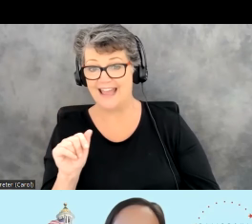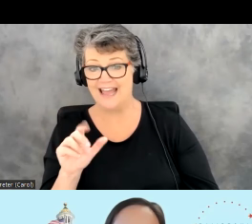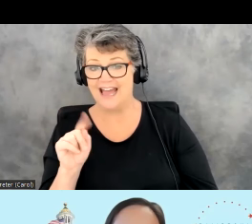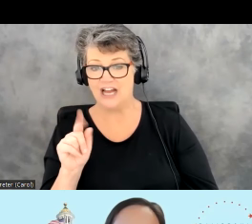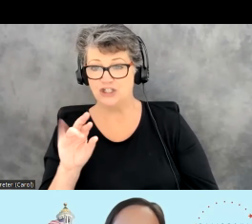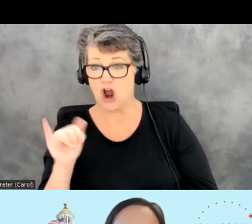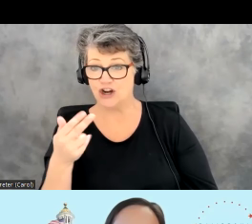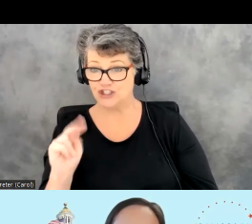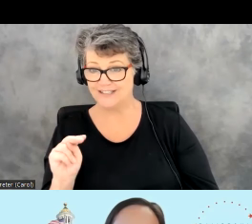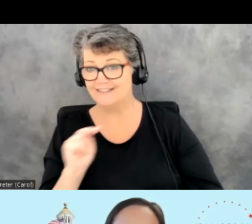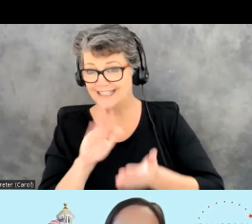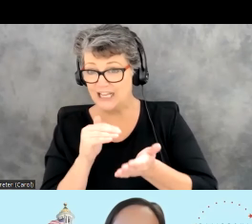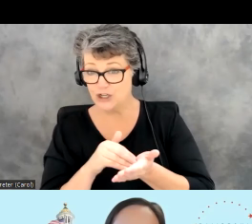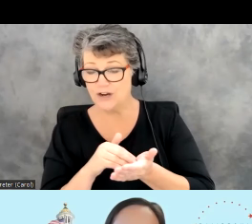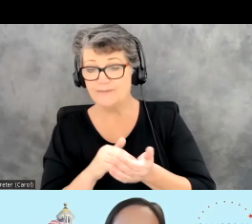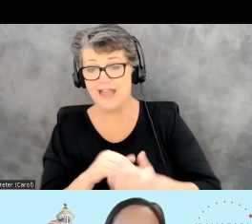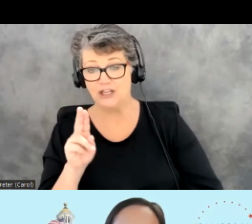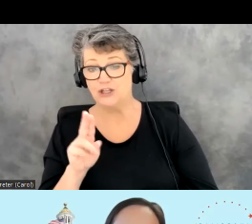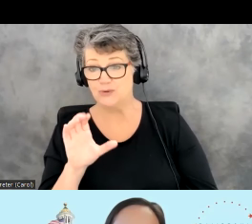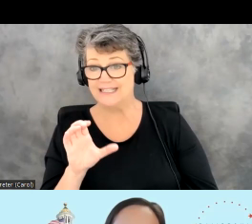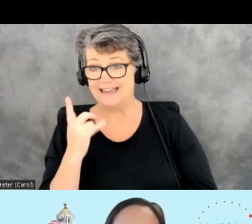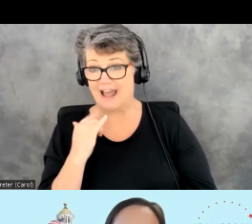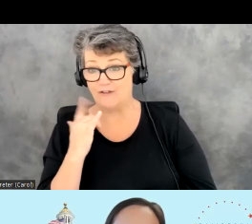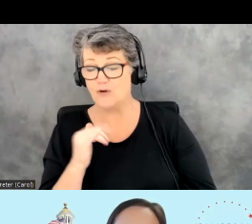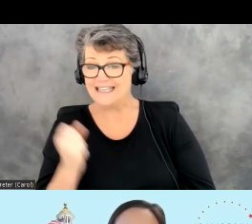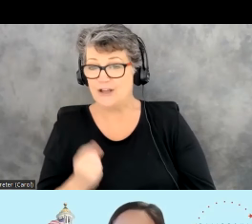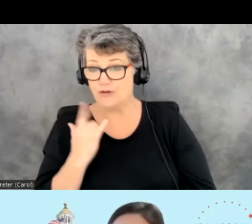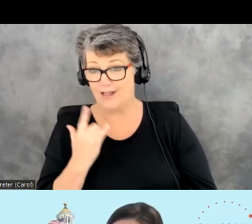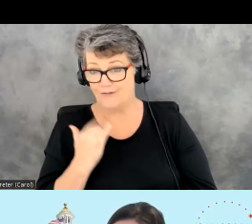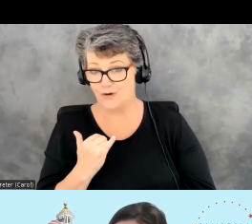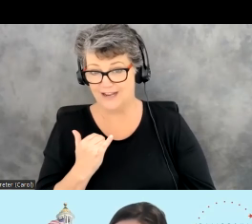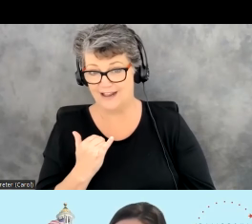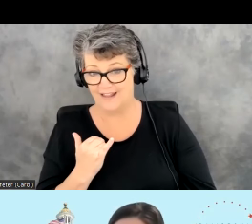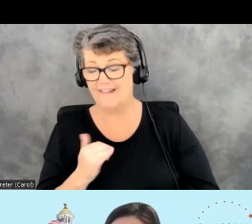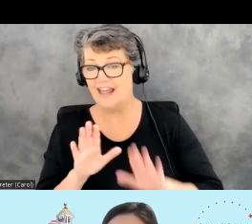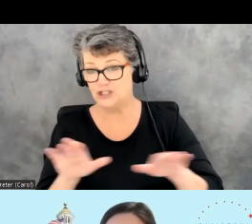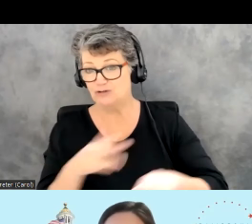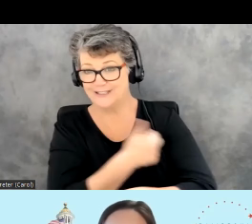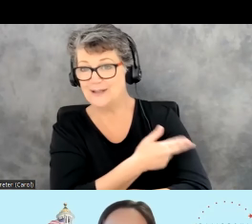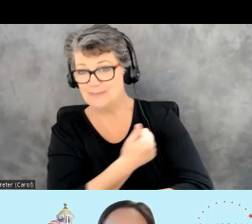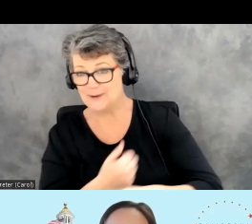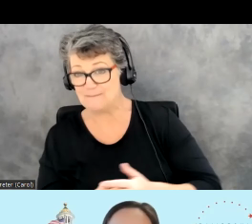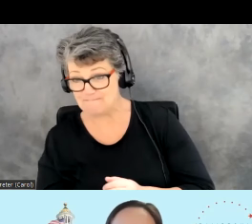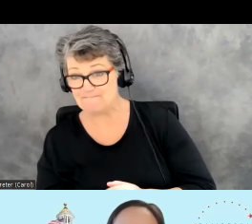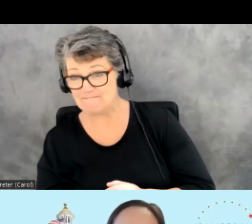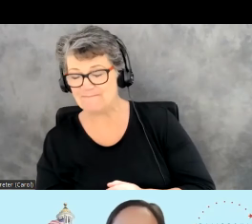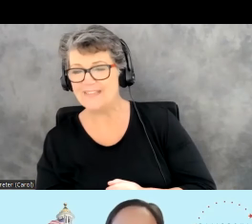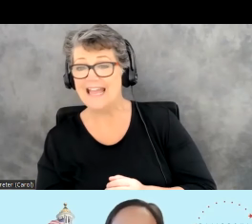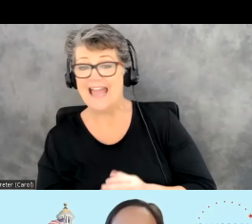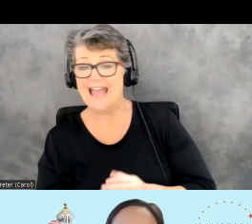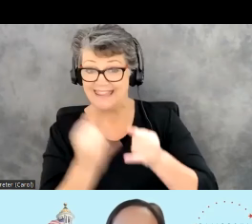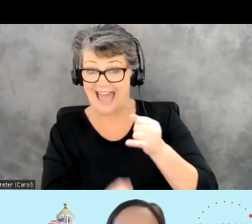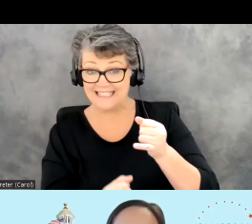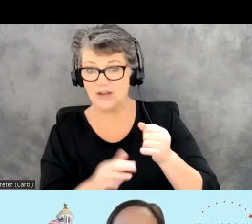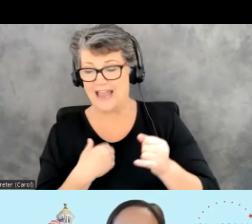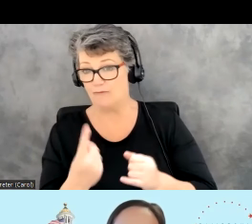Center, and University of California, Southern California in Children's Hospital. And then lastly, we